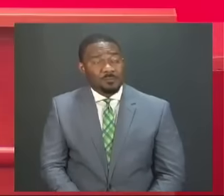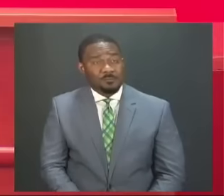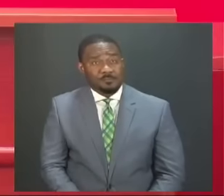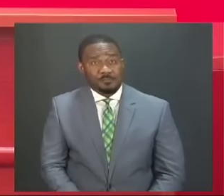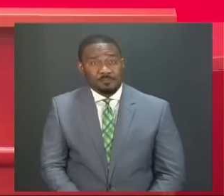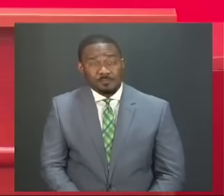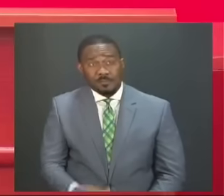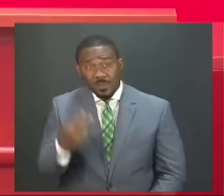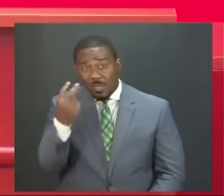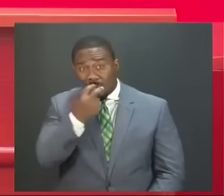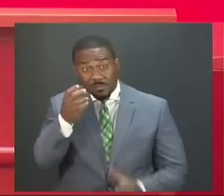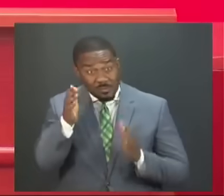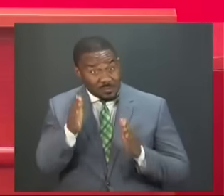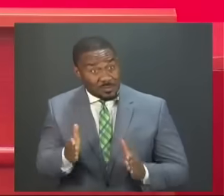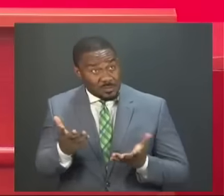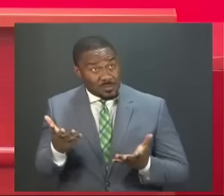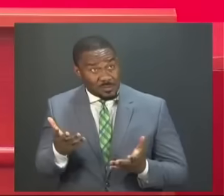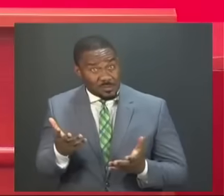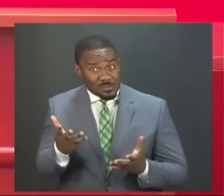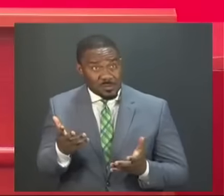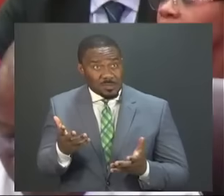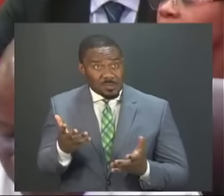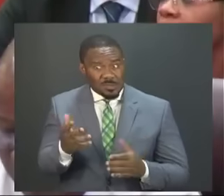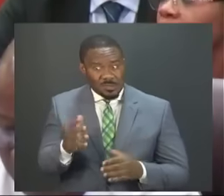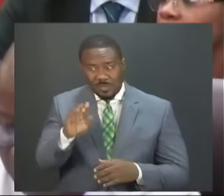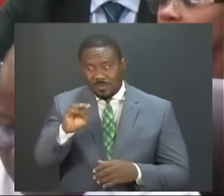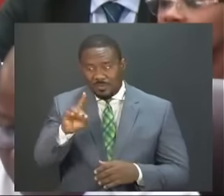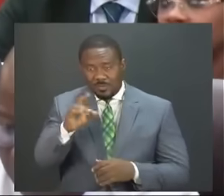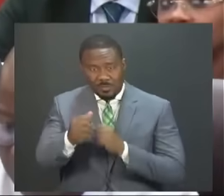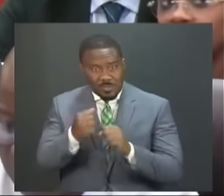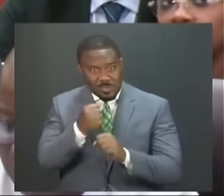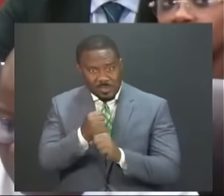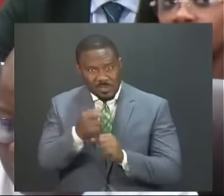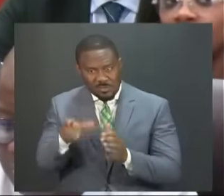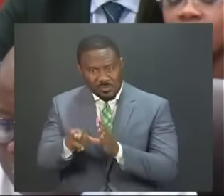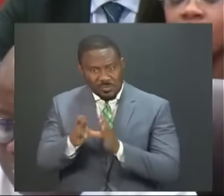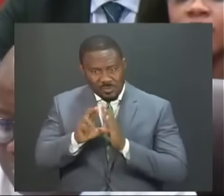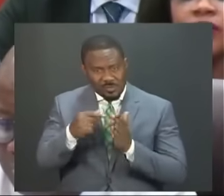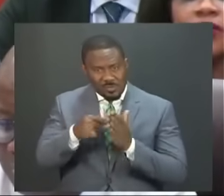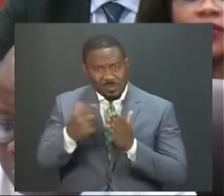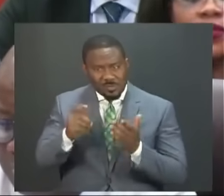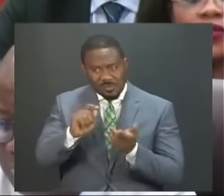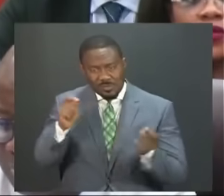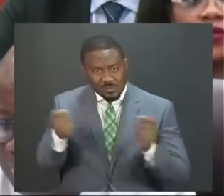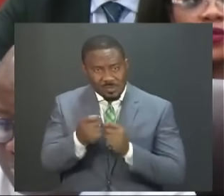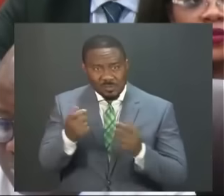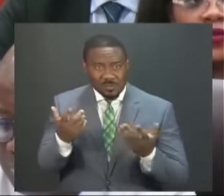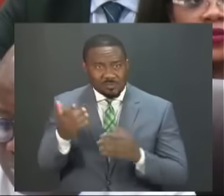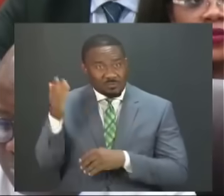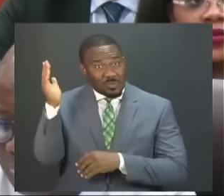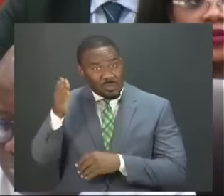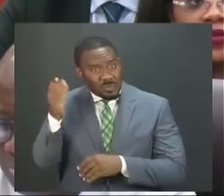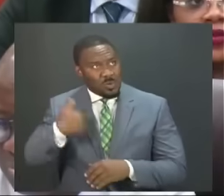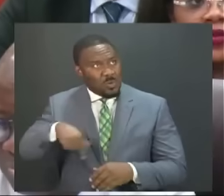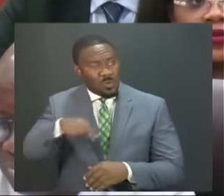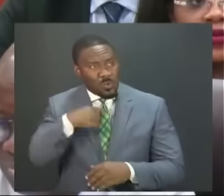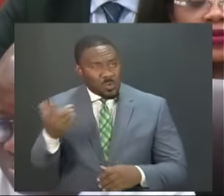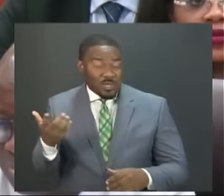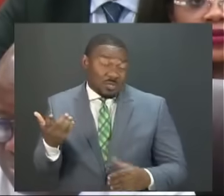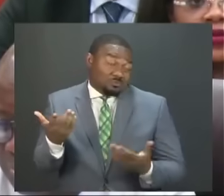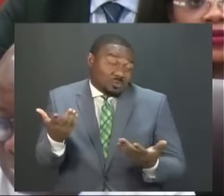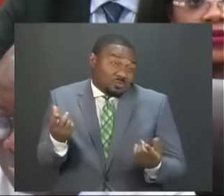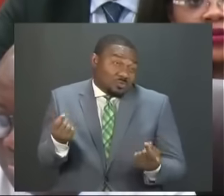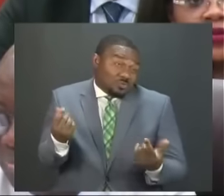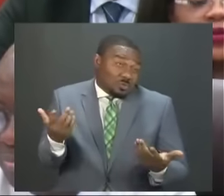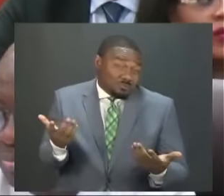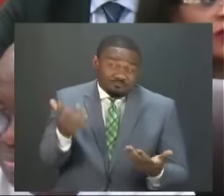you know, when media reviews were reduced to statements, we stopped voting on them. So